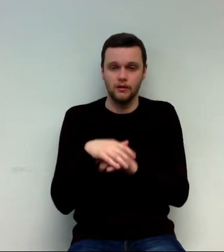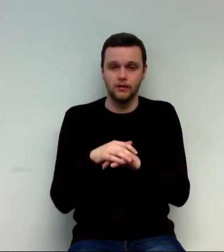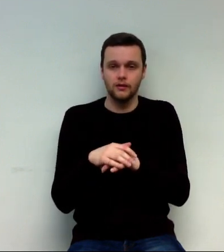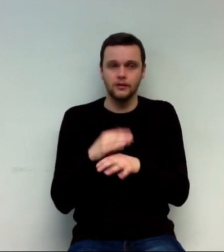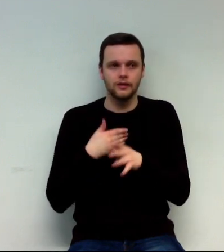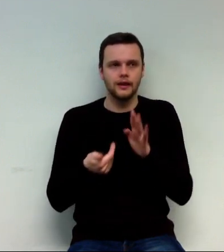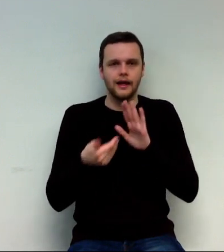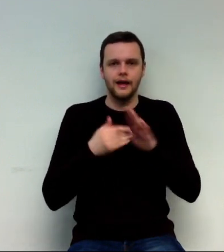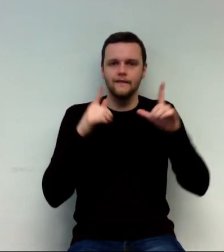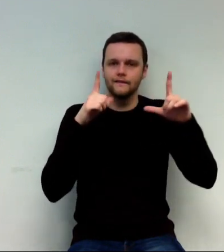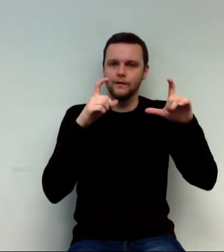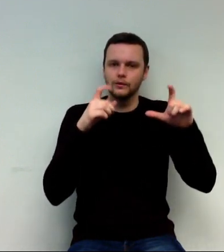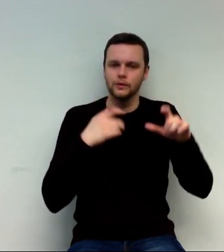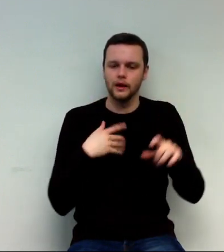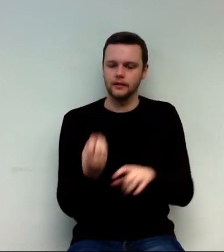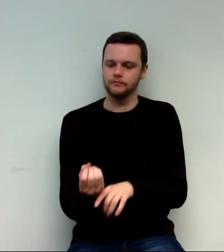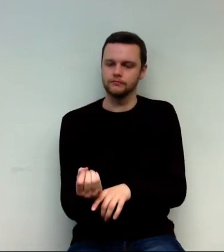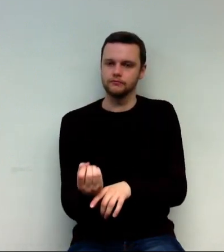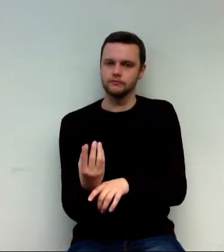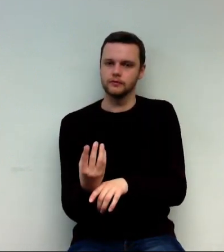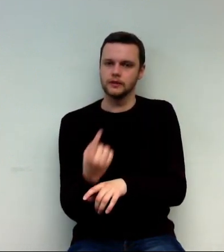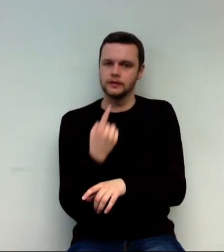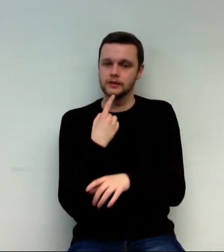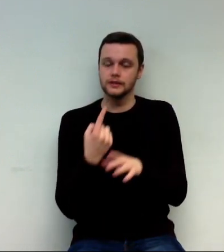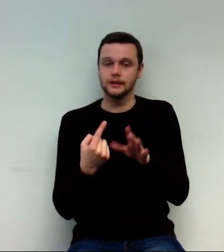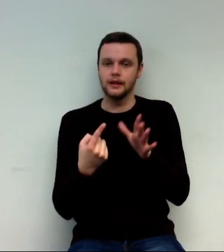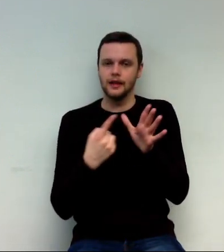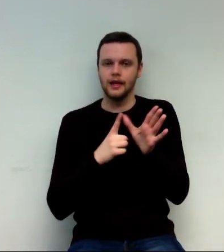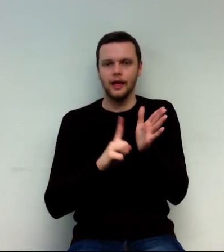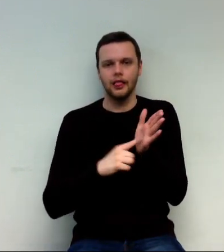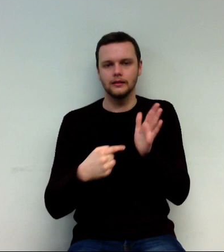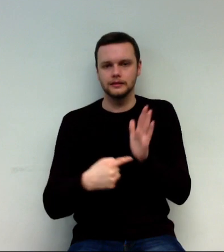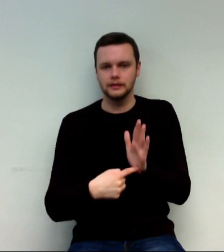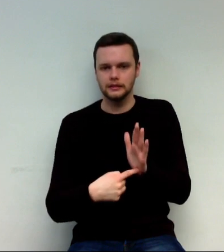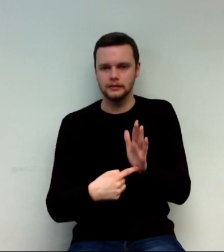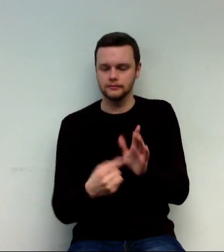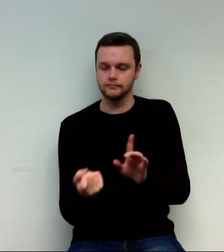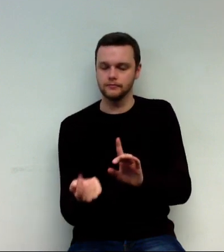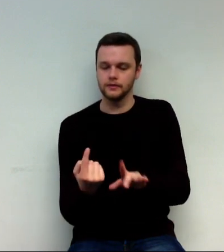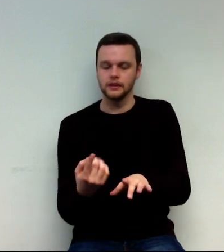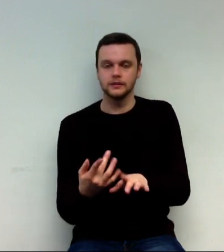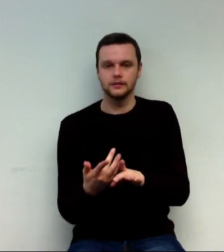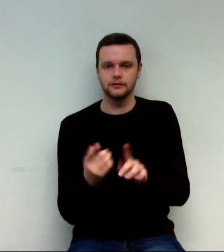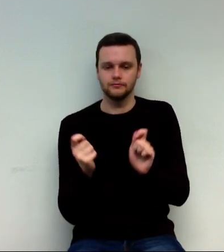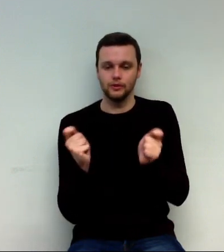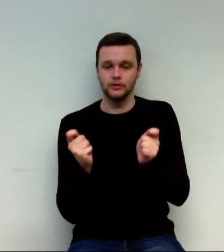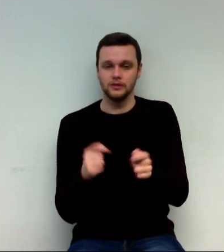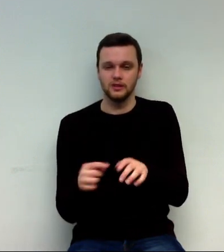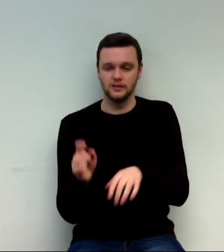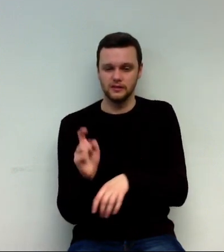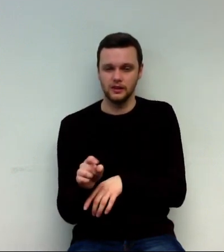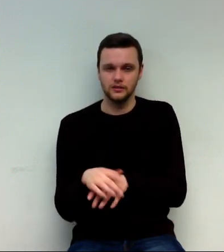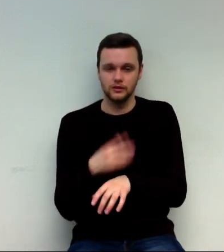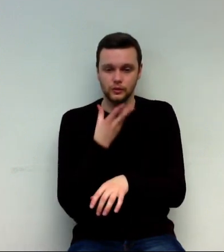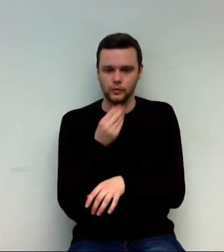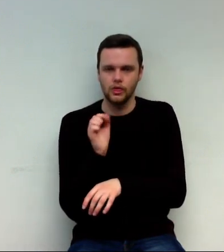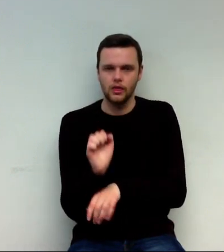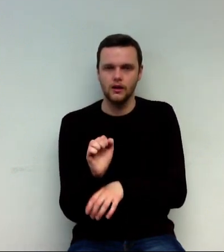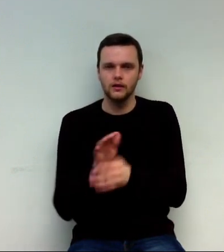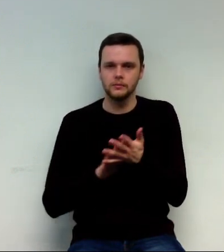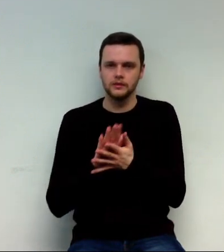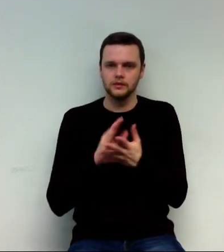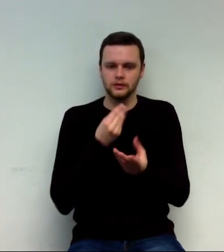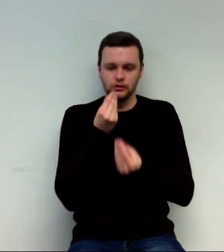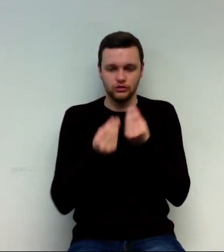you add a photo, you'll see a little icon pop up that just says ALT for alt, so it's the alternative text, and you just need to use that to describe